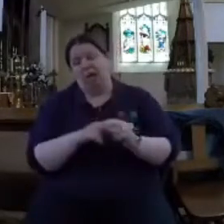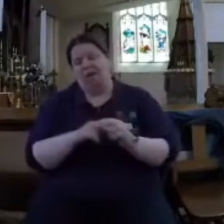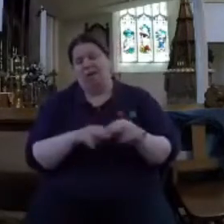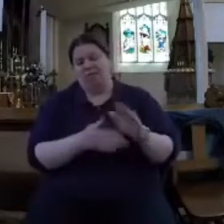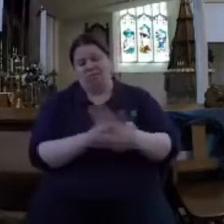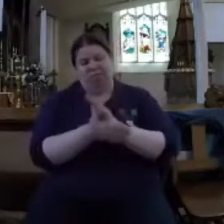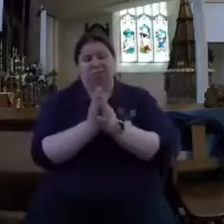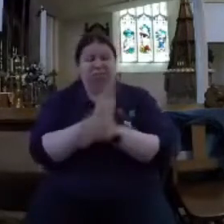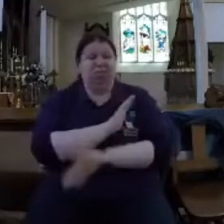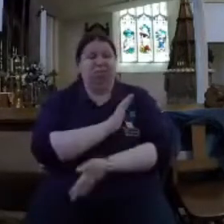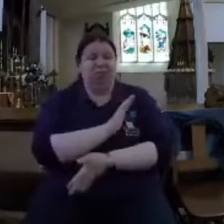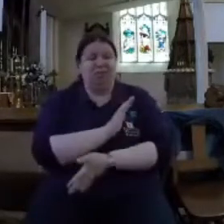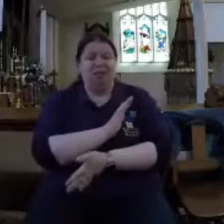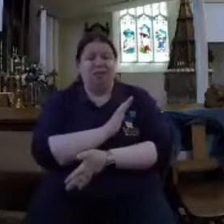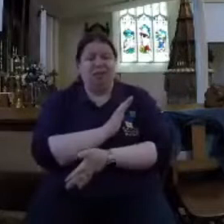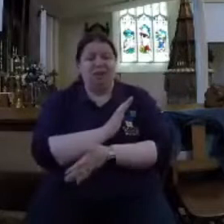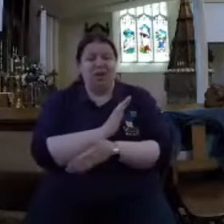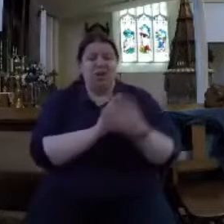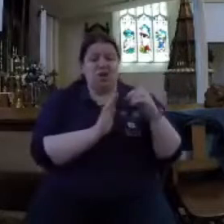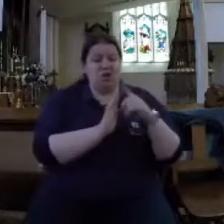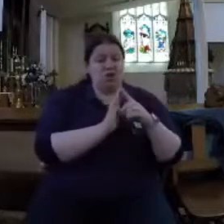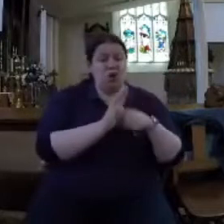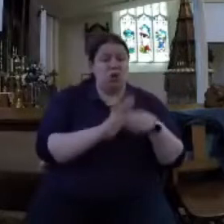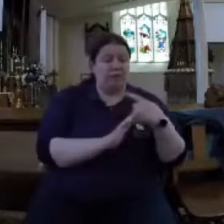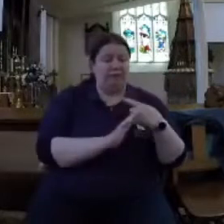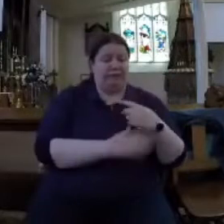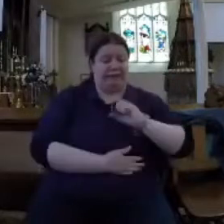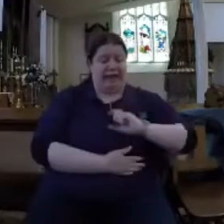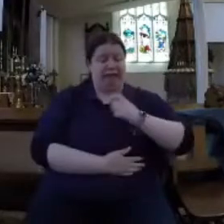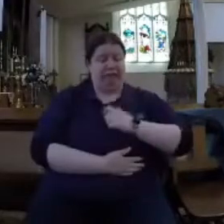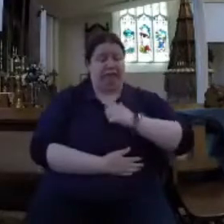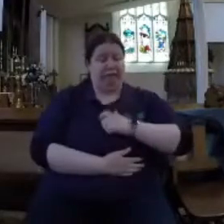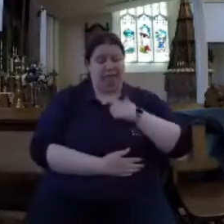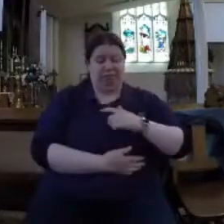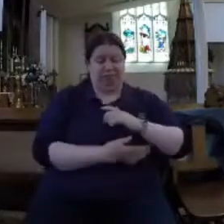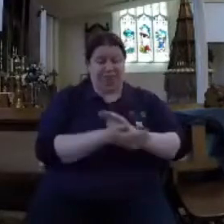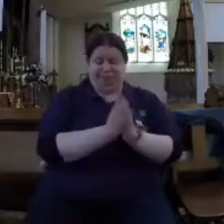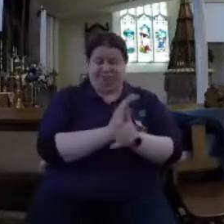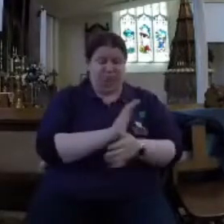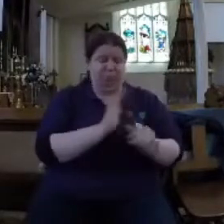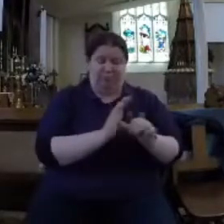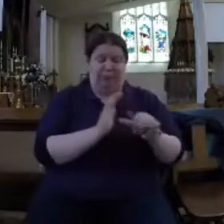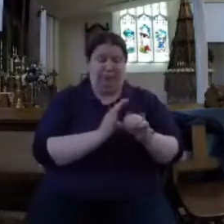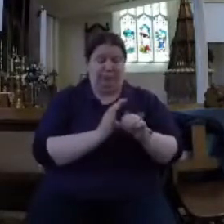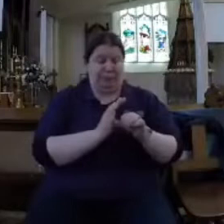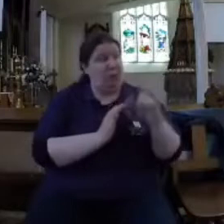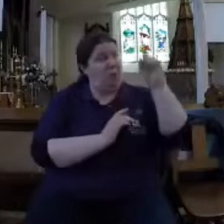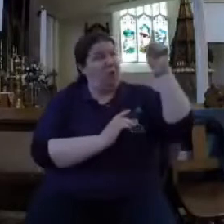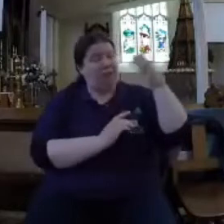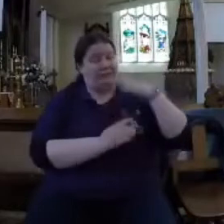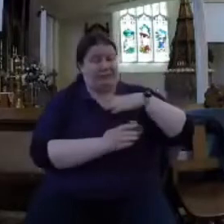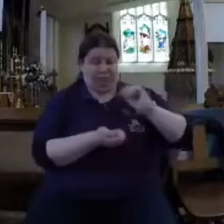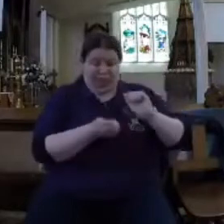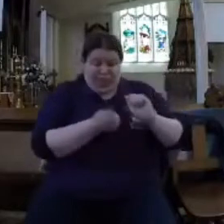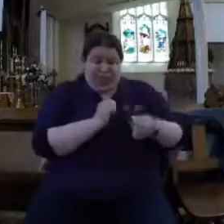Joseph has a bunch of character flaws he's dealing with. God's going to have to do some real